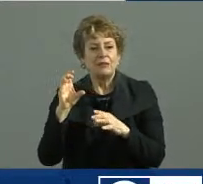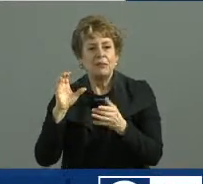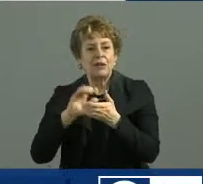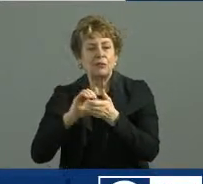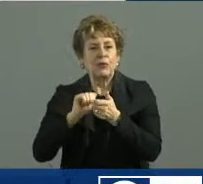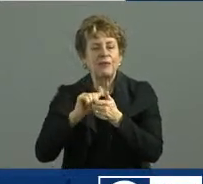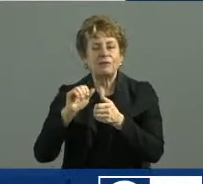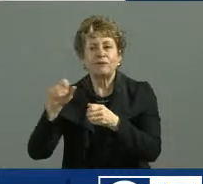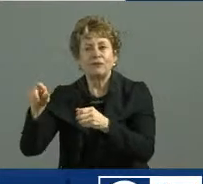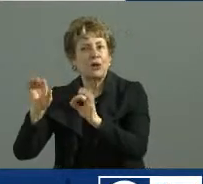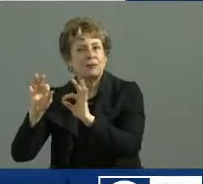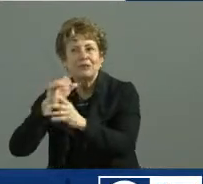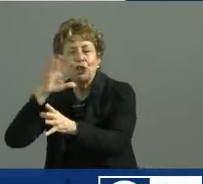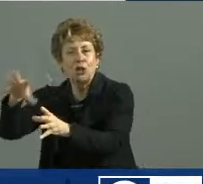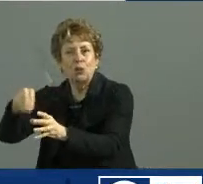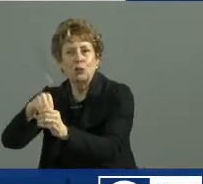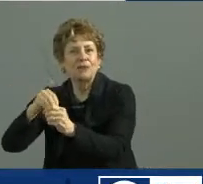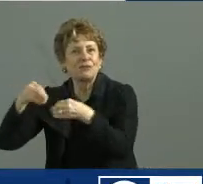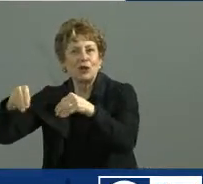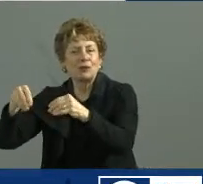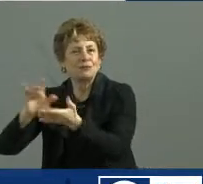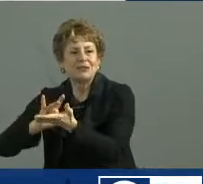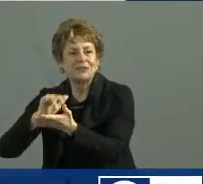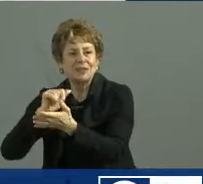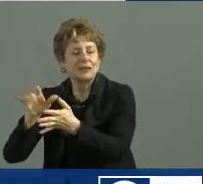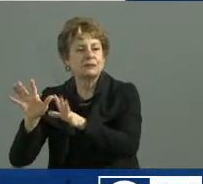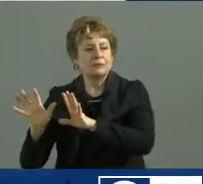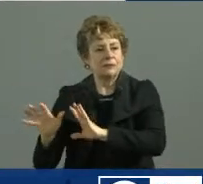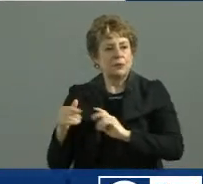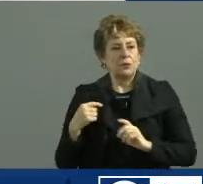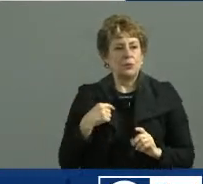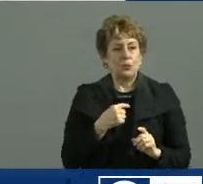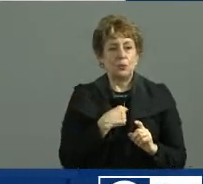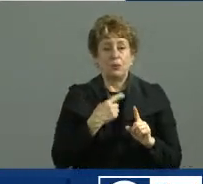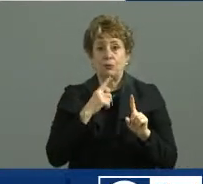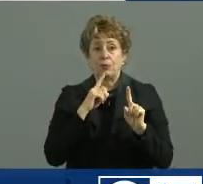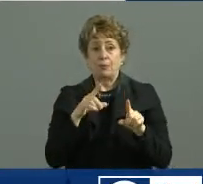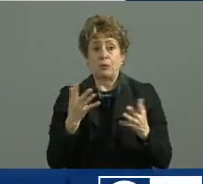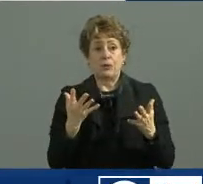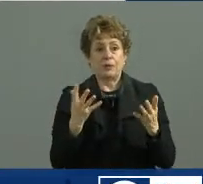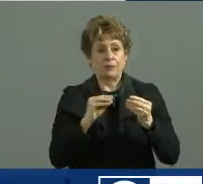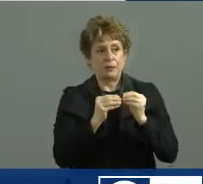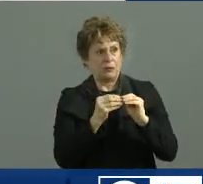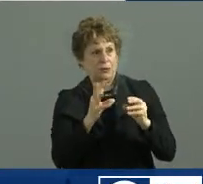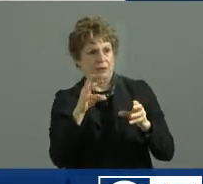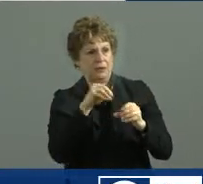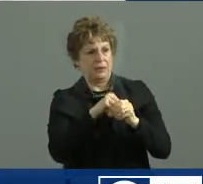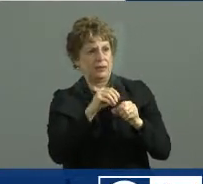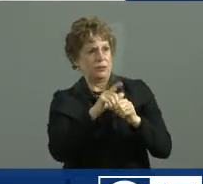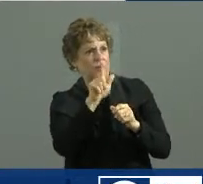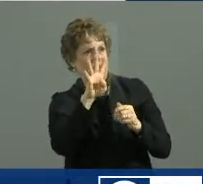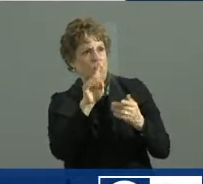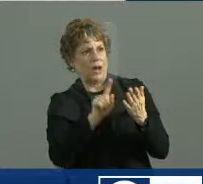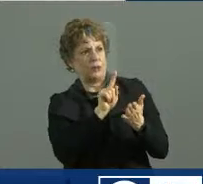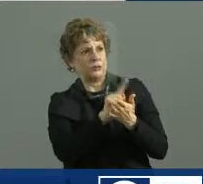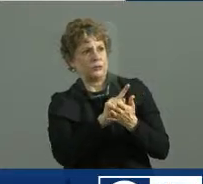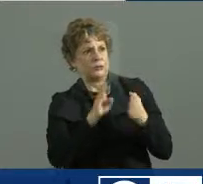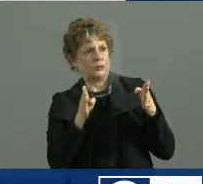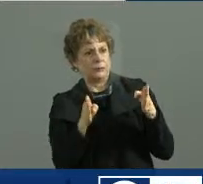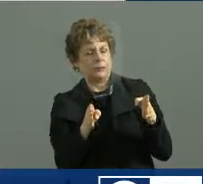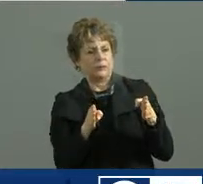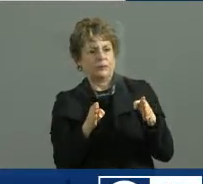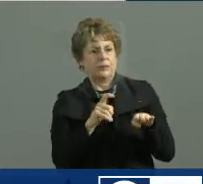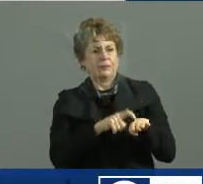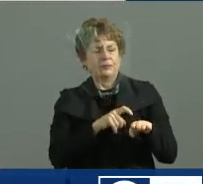are required to be reported within 24 hours of administration, so anything that has occurred within the past 24 hours may not